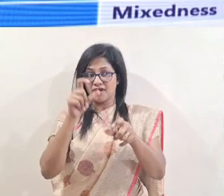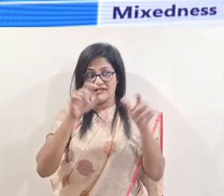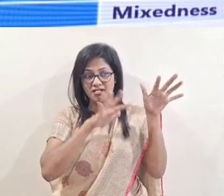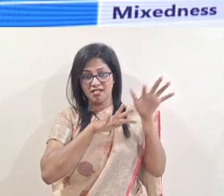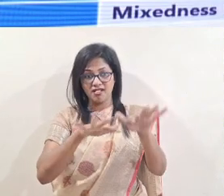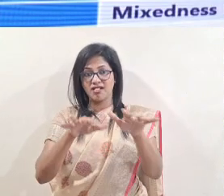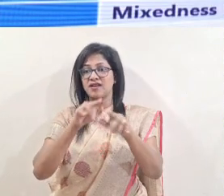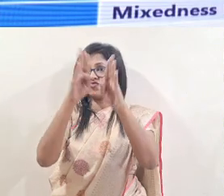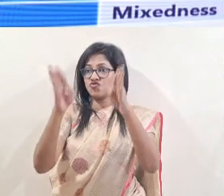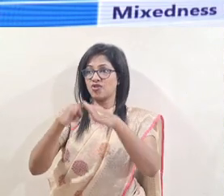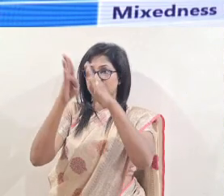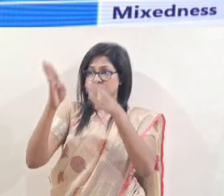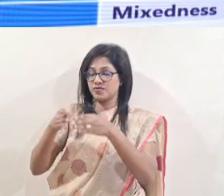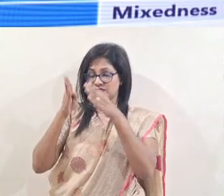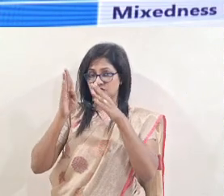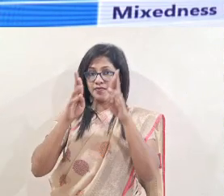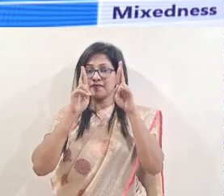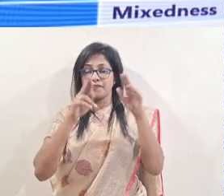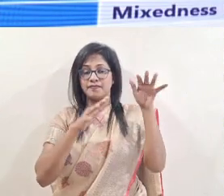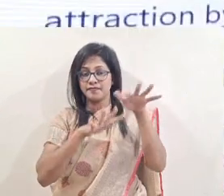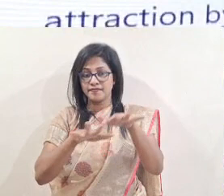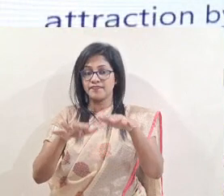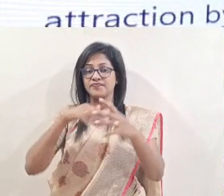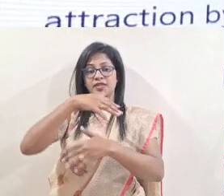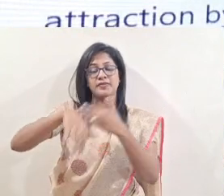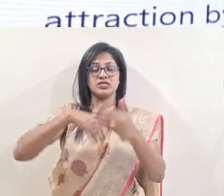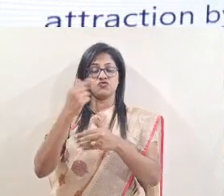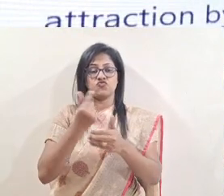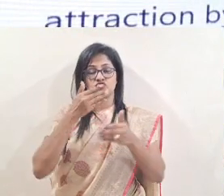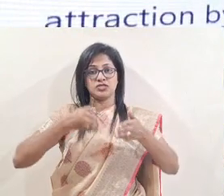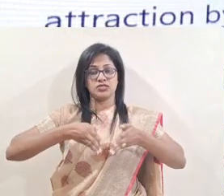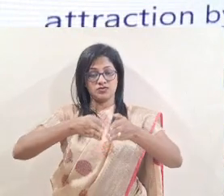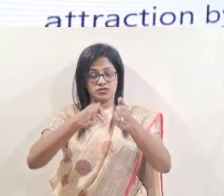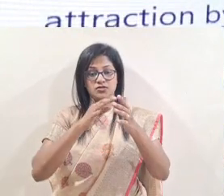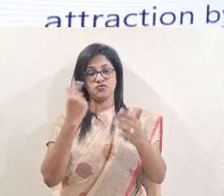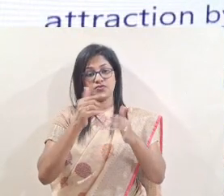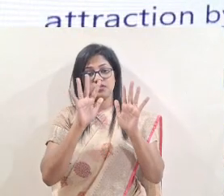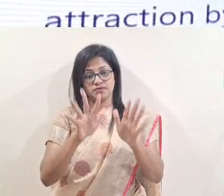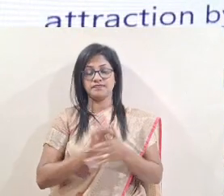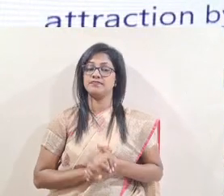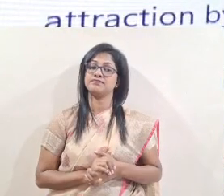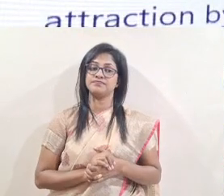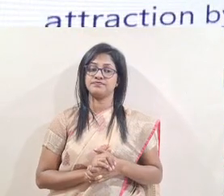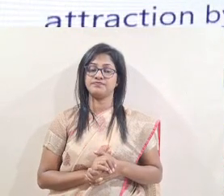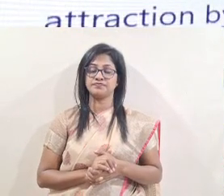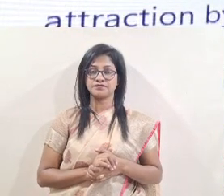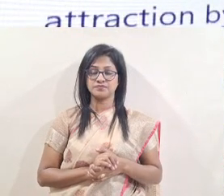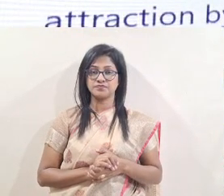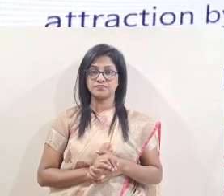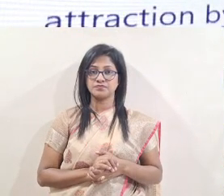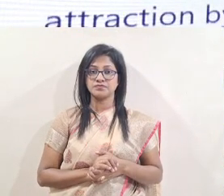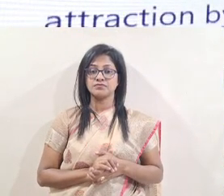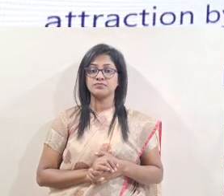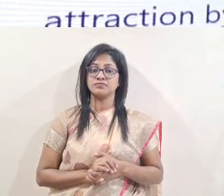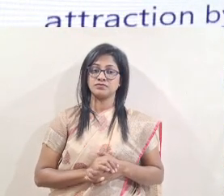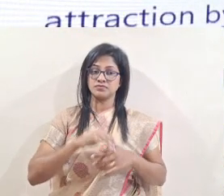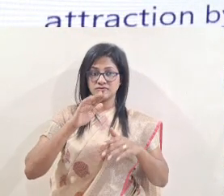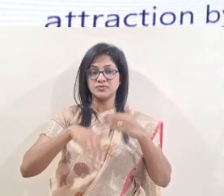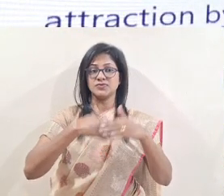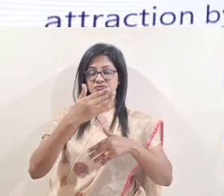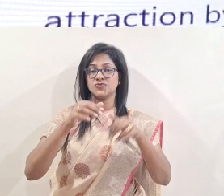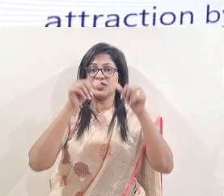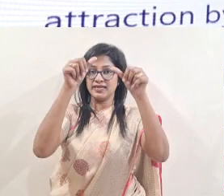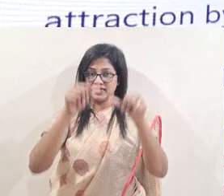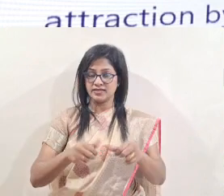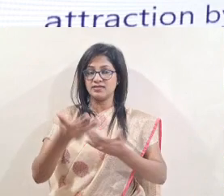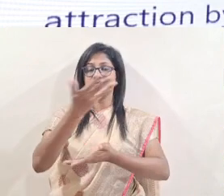these shops located on the mixed use streets. We'll come to the result and discussion part. In